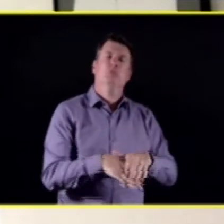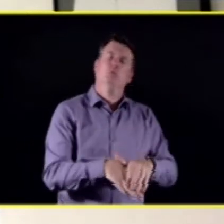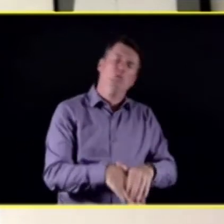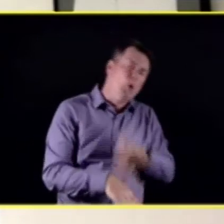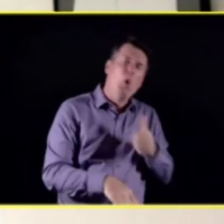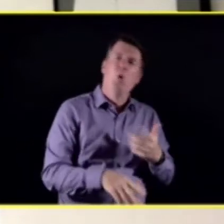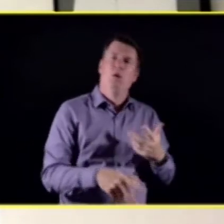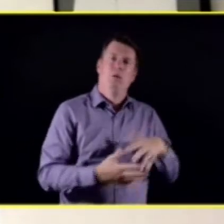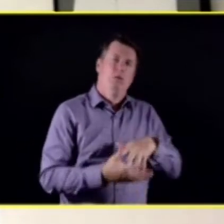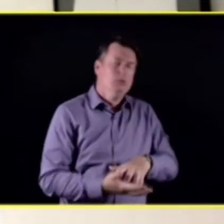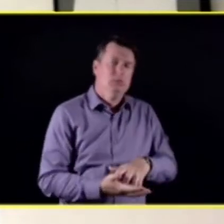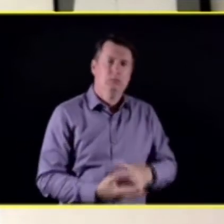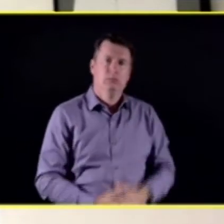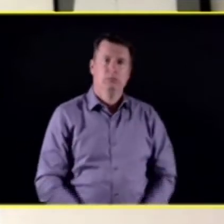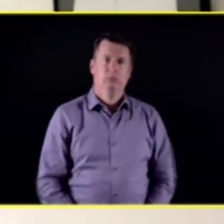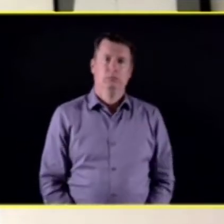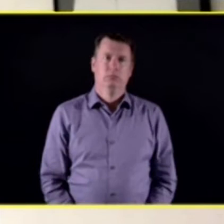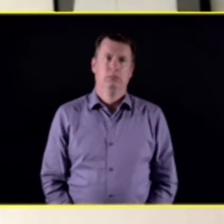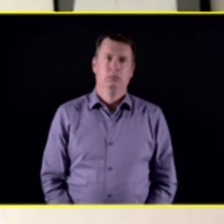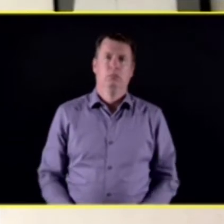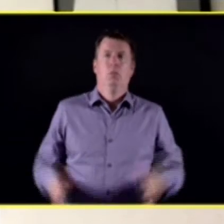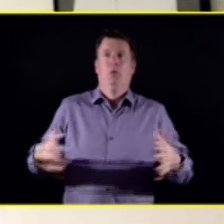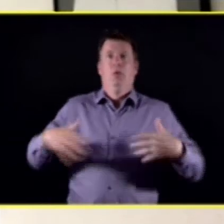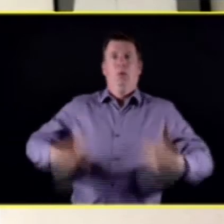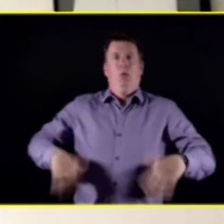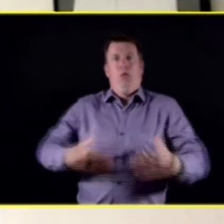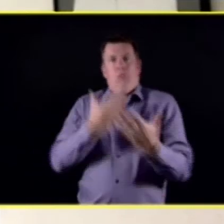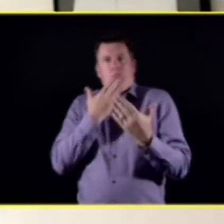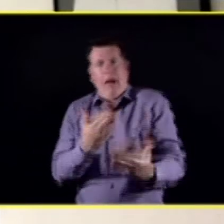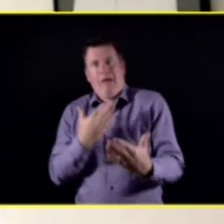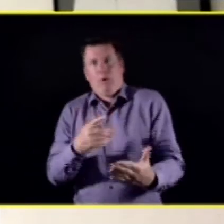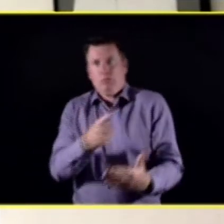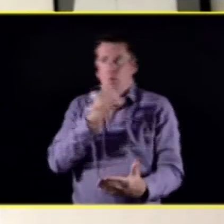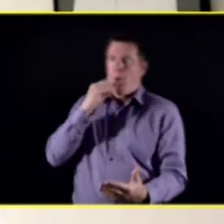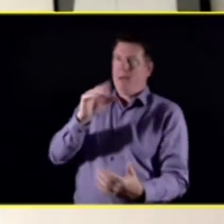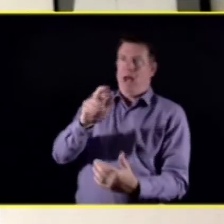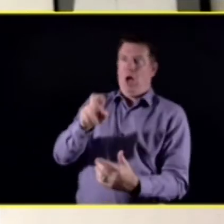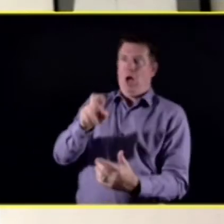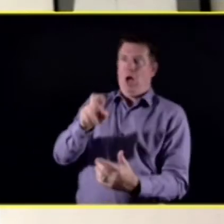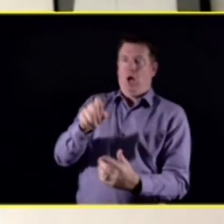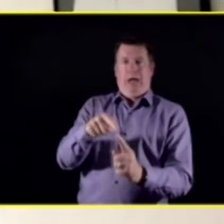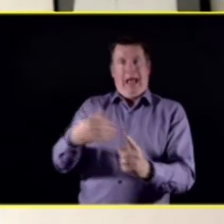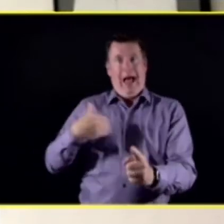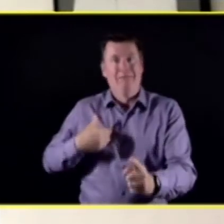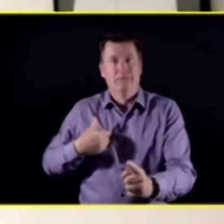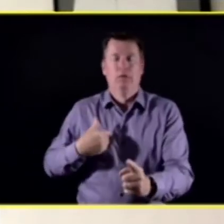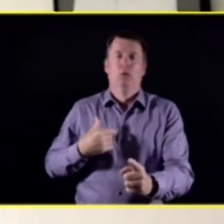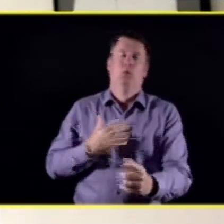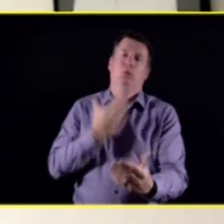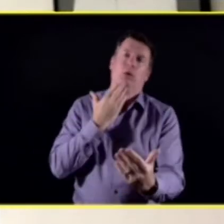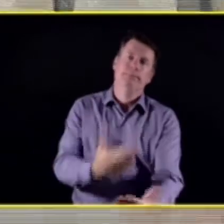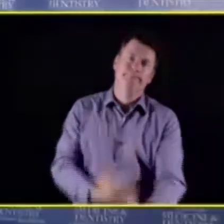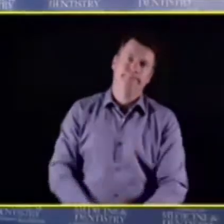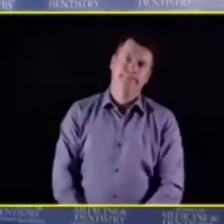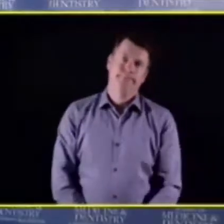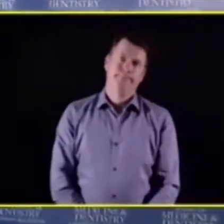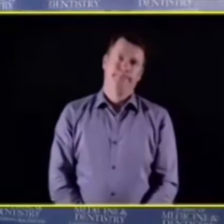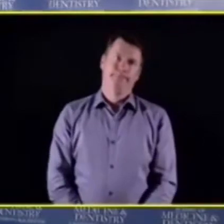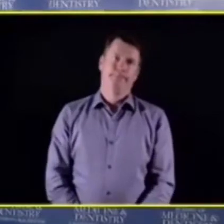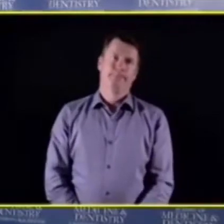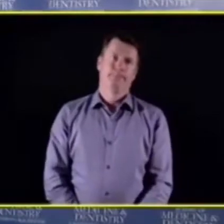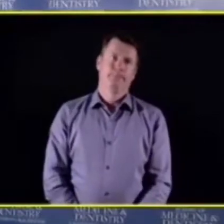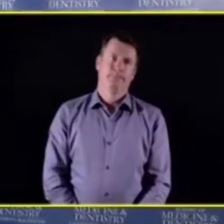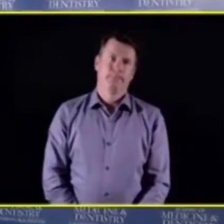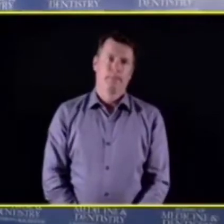supplied by me. Thanks, Mr. Barish. And I think, Brett, your second question is answered by Jane Shakaitis in the